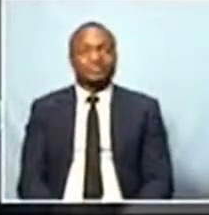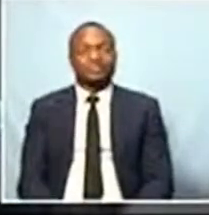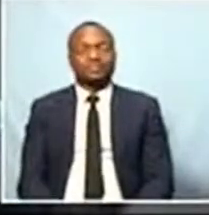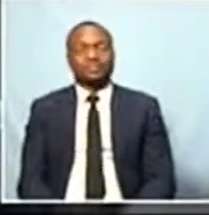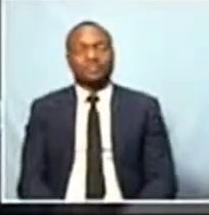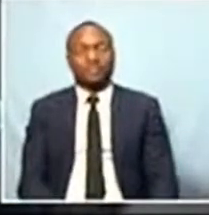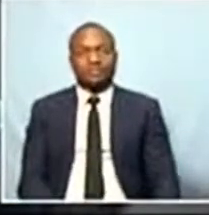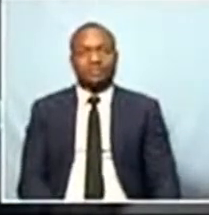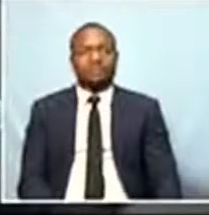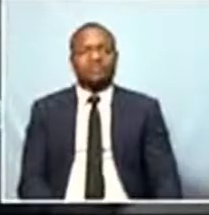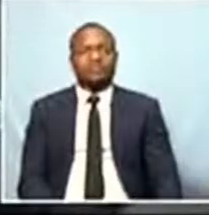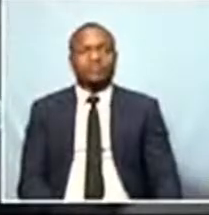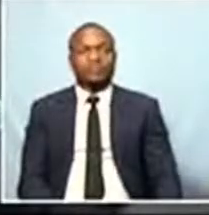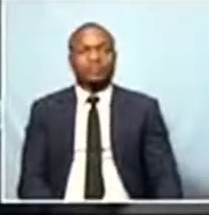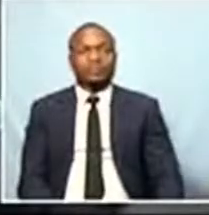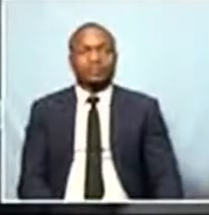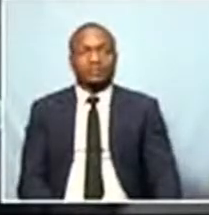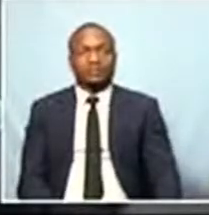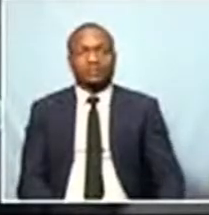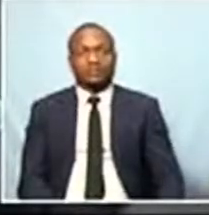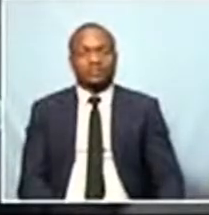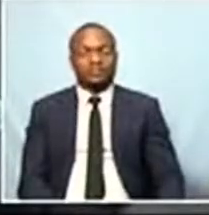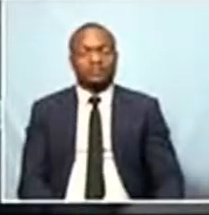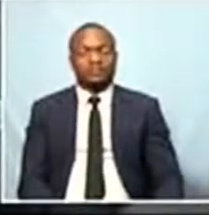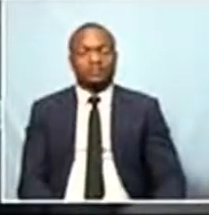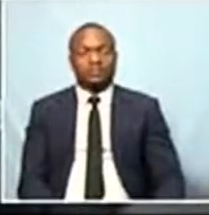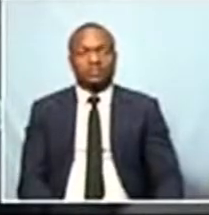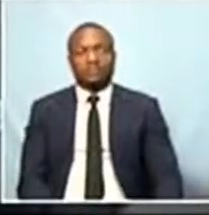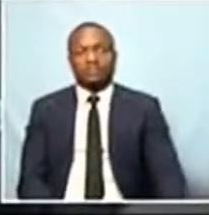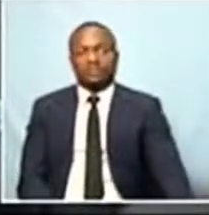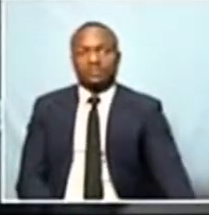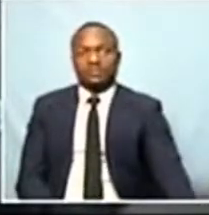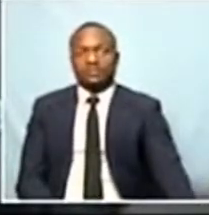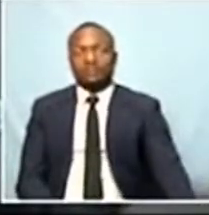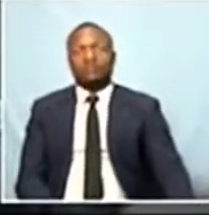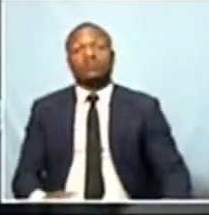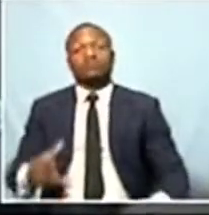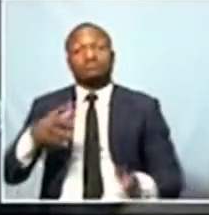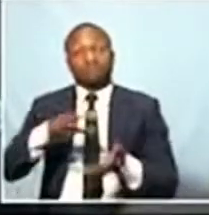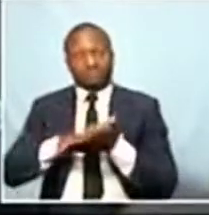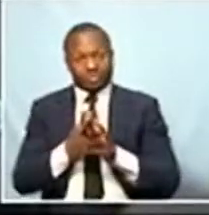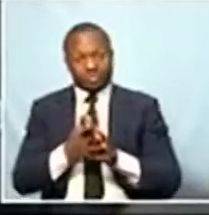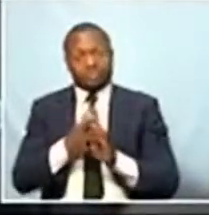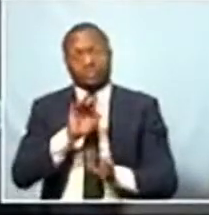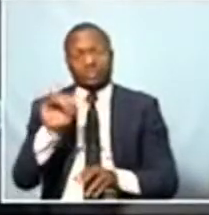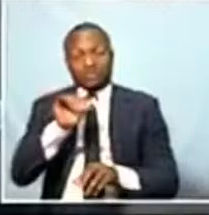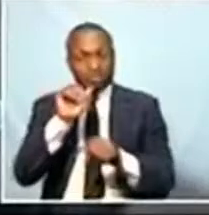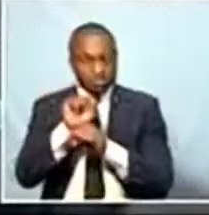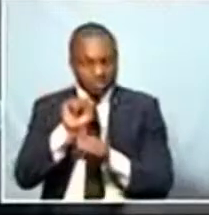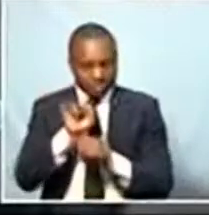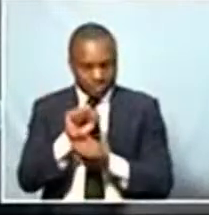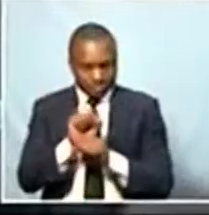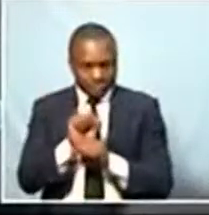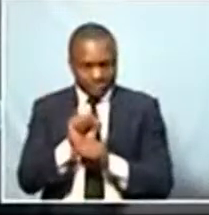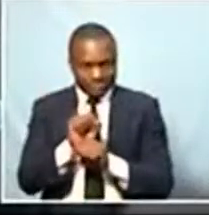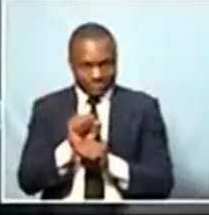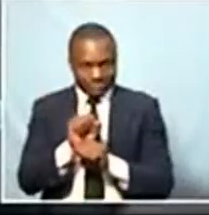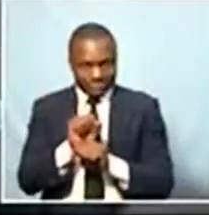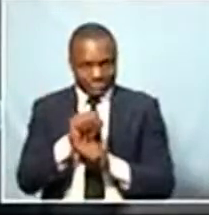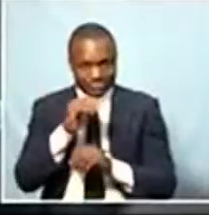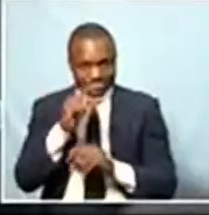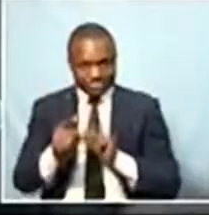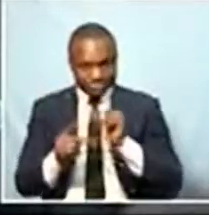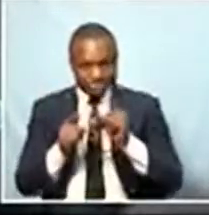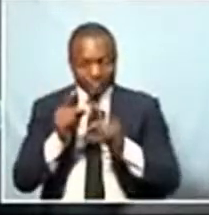mainstreaming human rights in the standard operating procedures of the Zambia